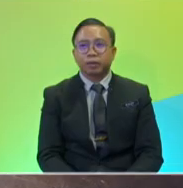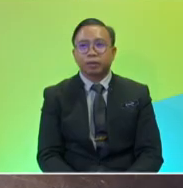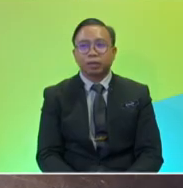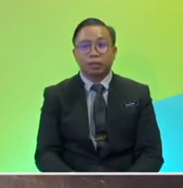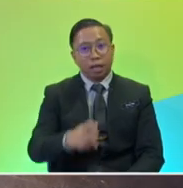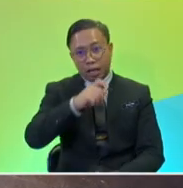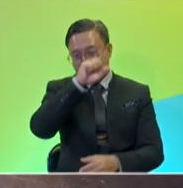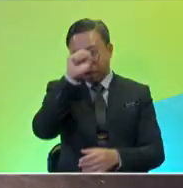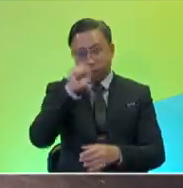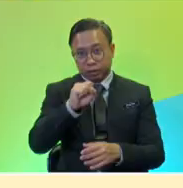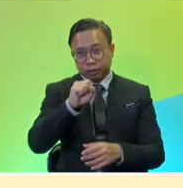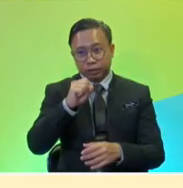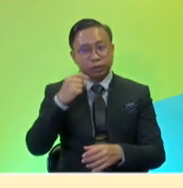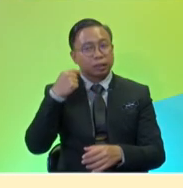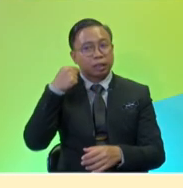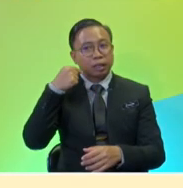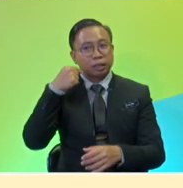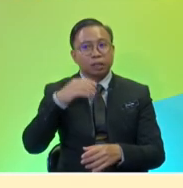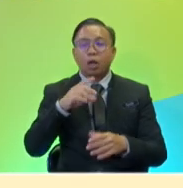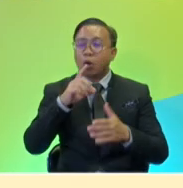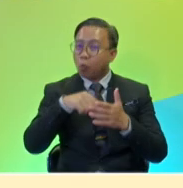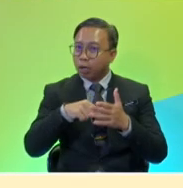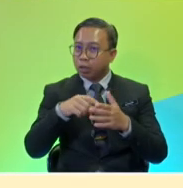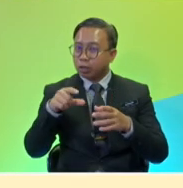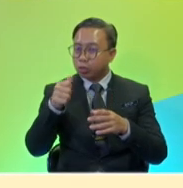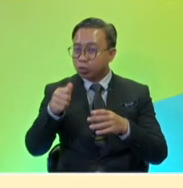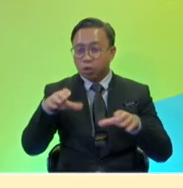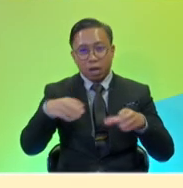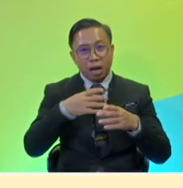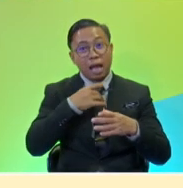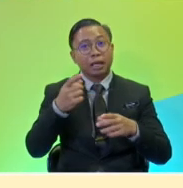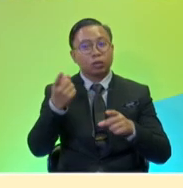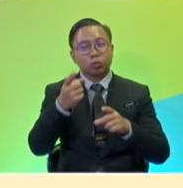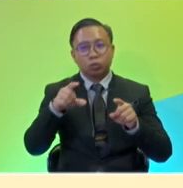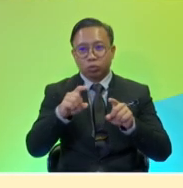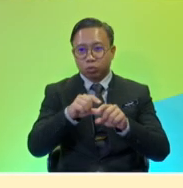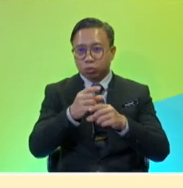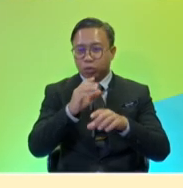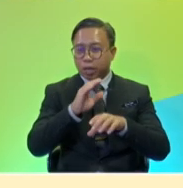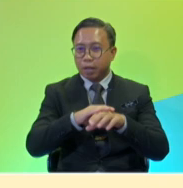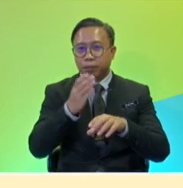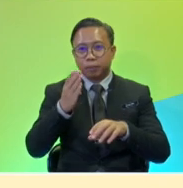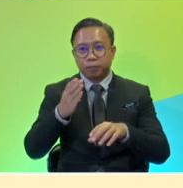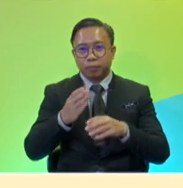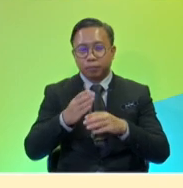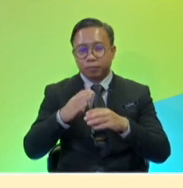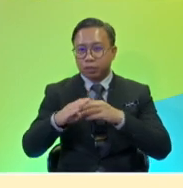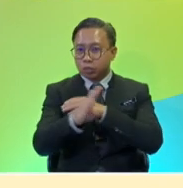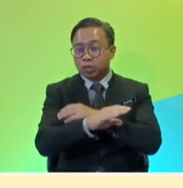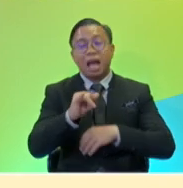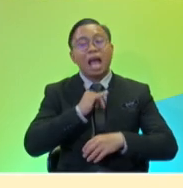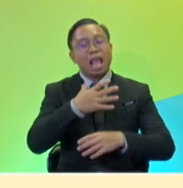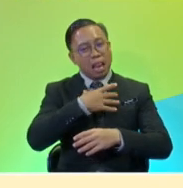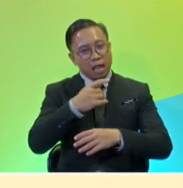ask Kaisara, what do you like to do at the beach? I like looking for shells. Ah, you